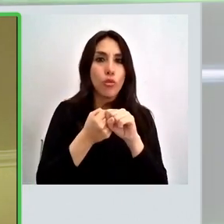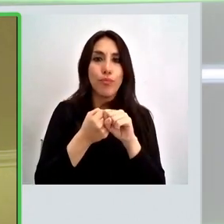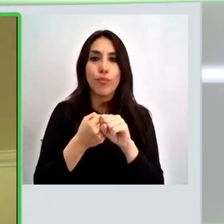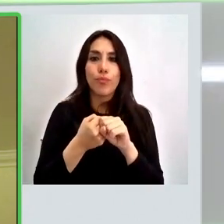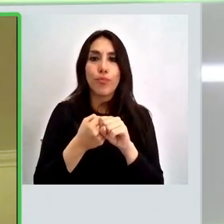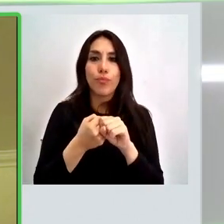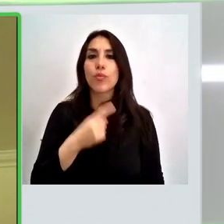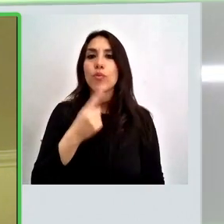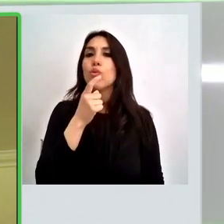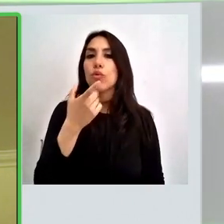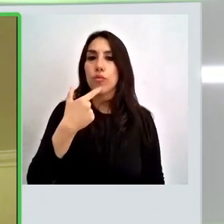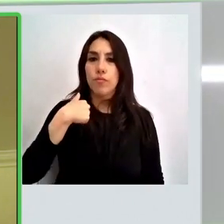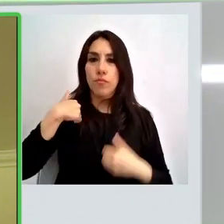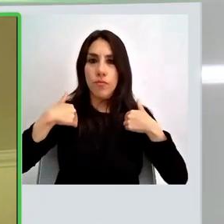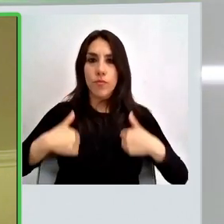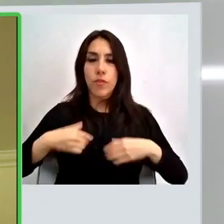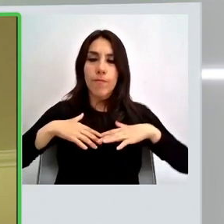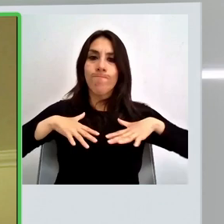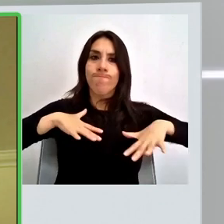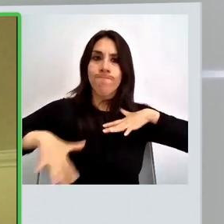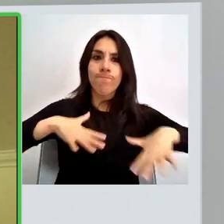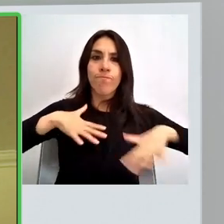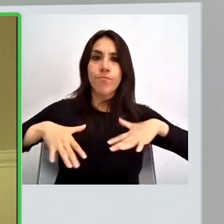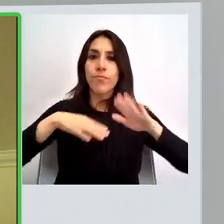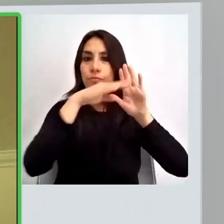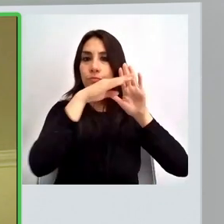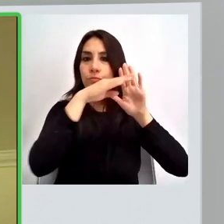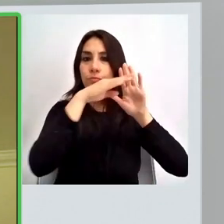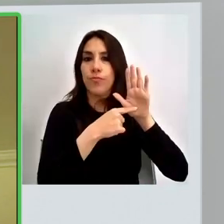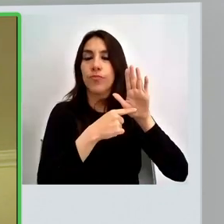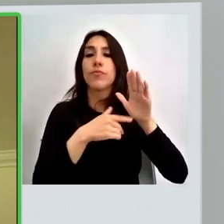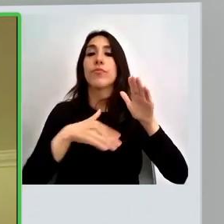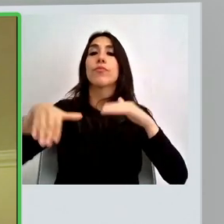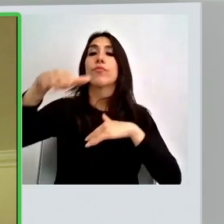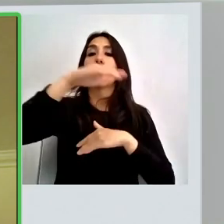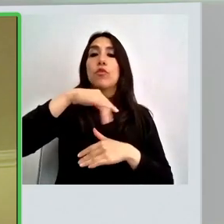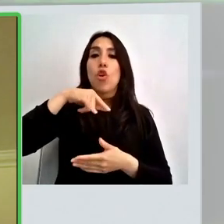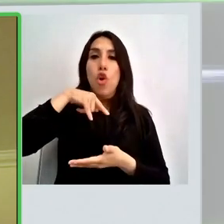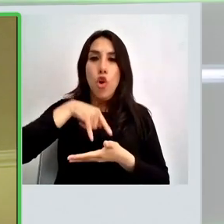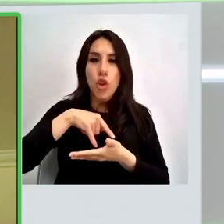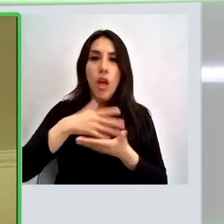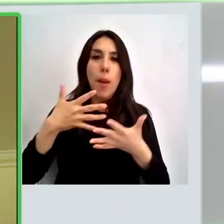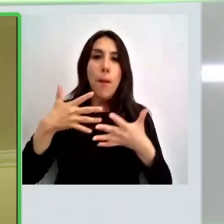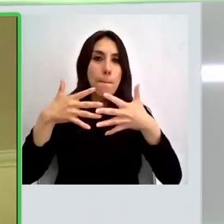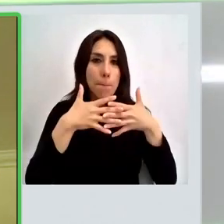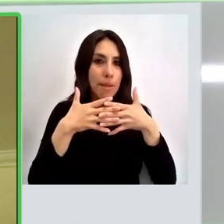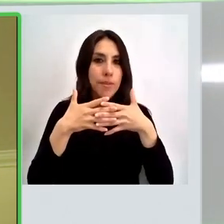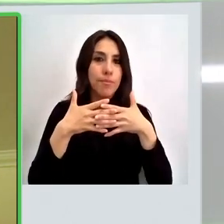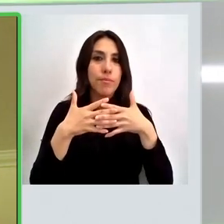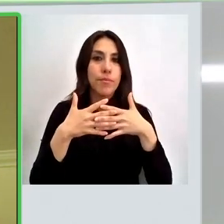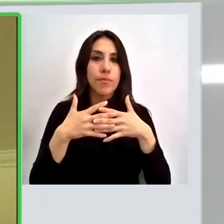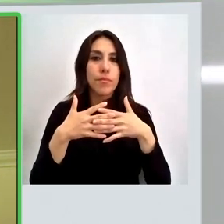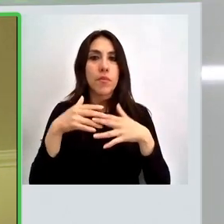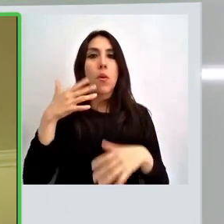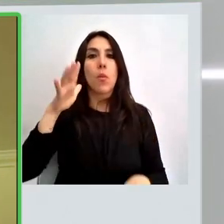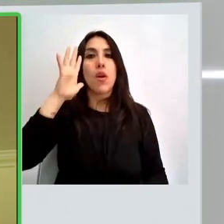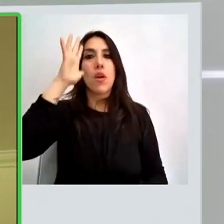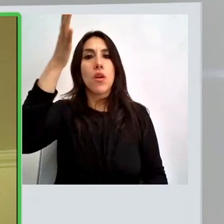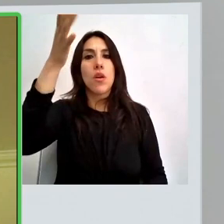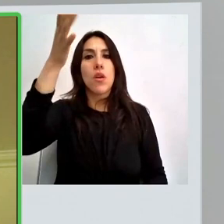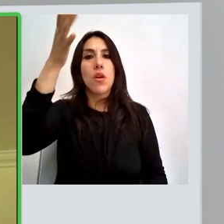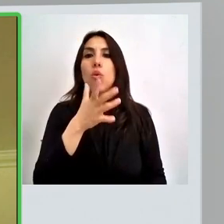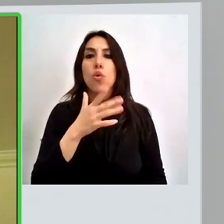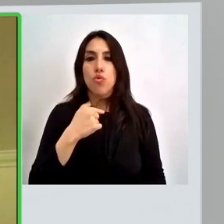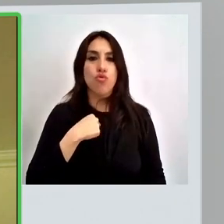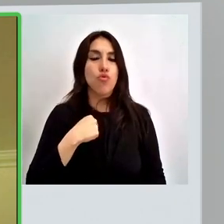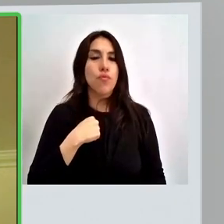Congress to get the passage of the Americans with Disabilities Act into law in